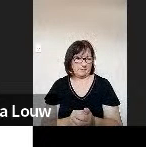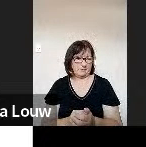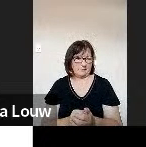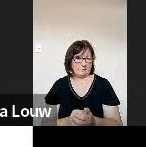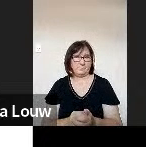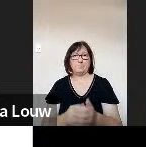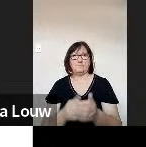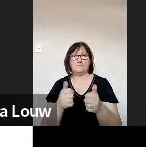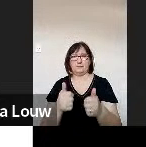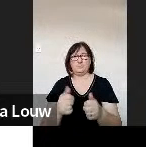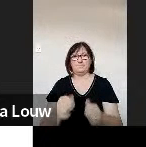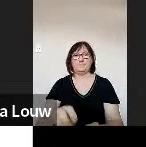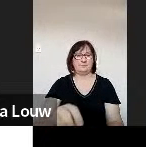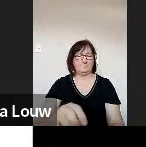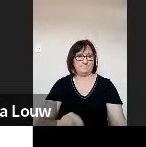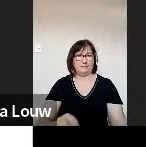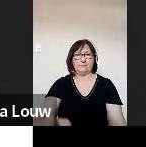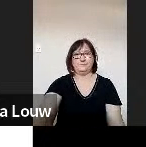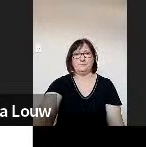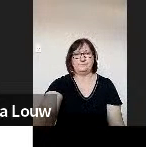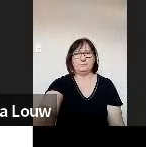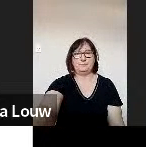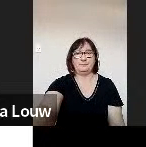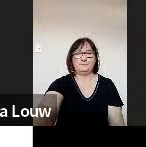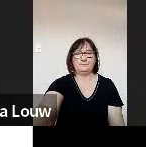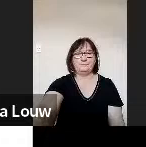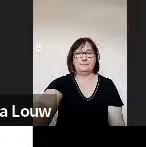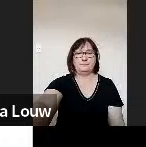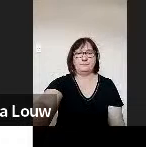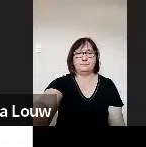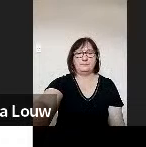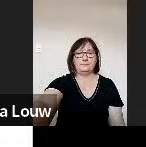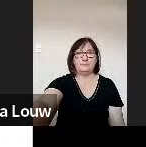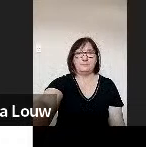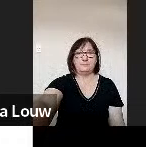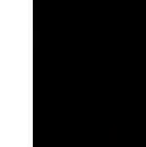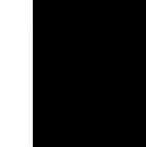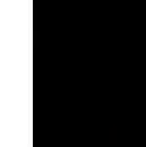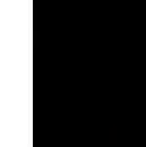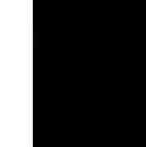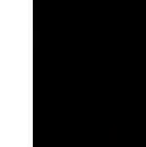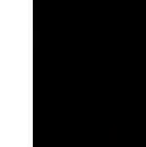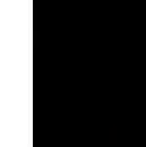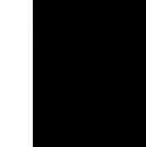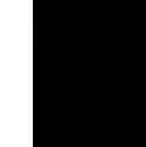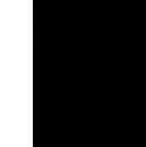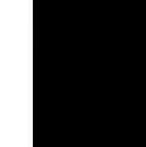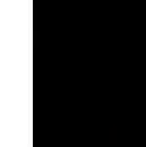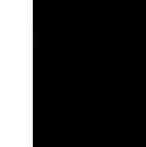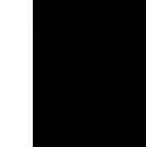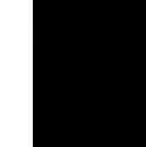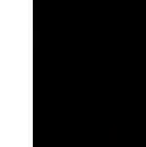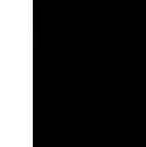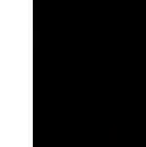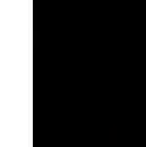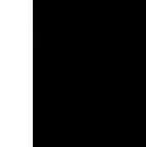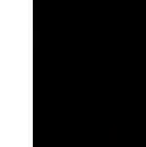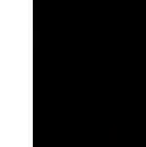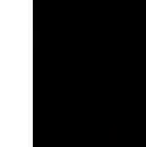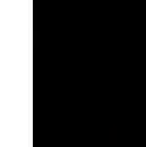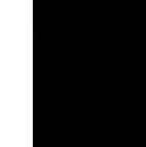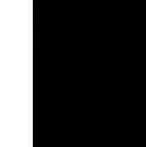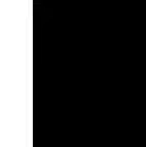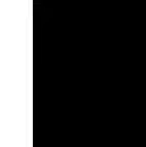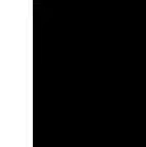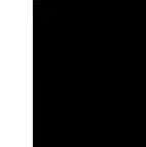process, but let me inform you that for any person intending to import or export,